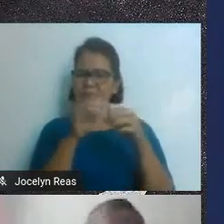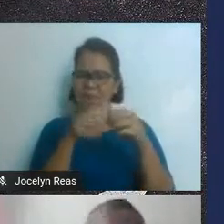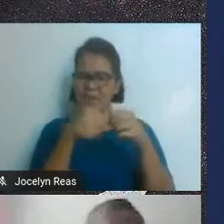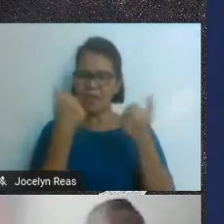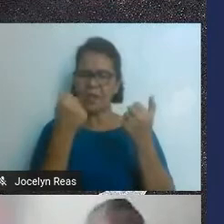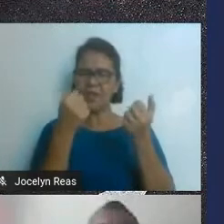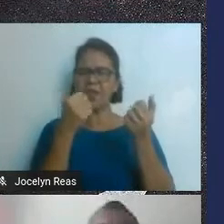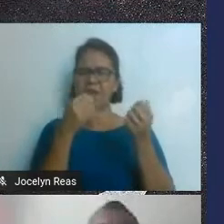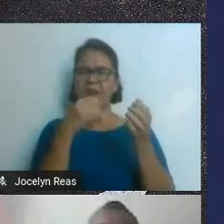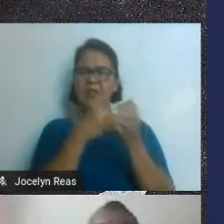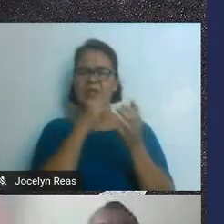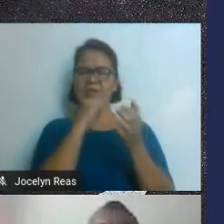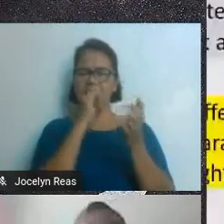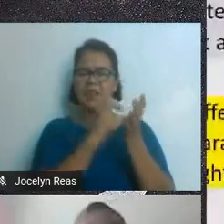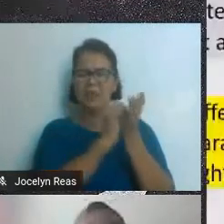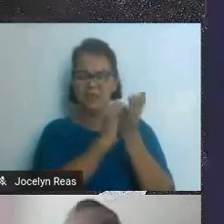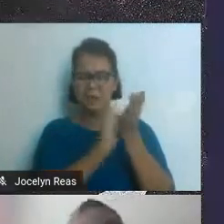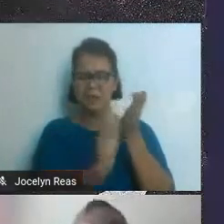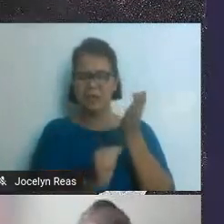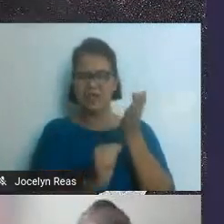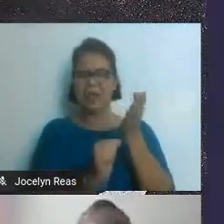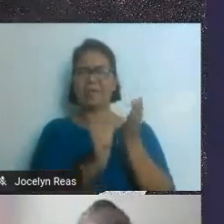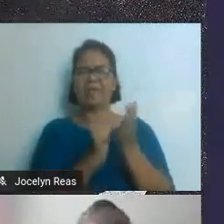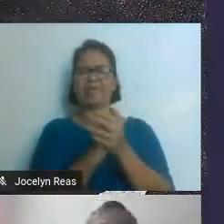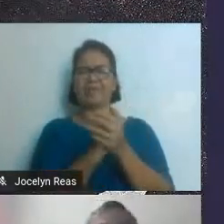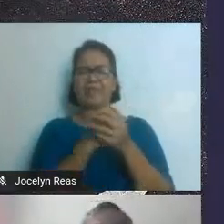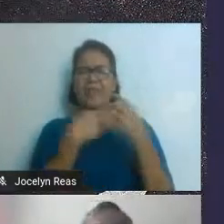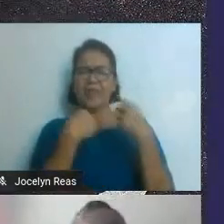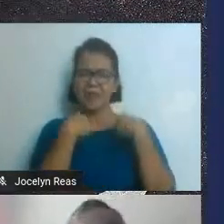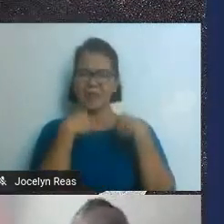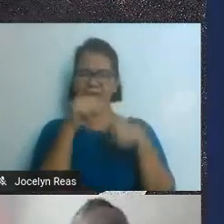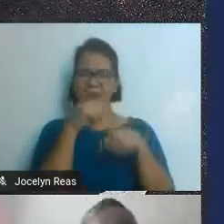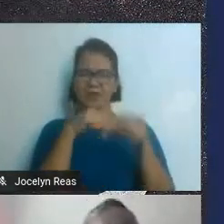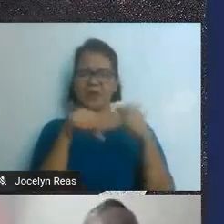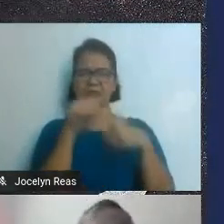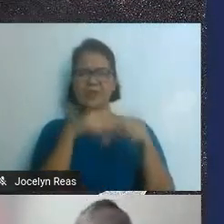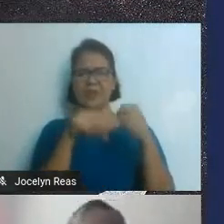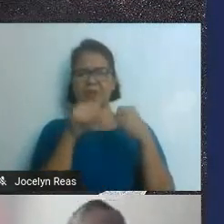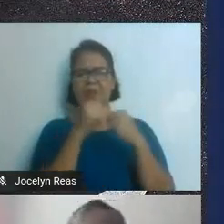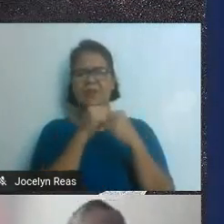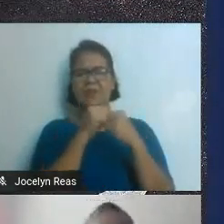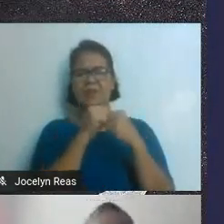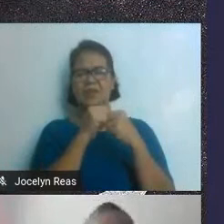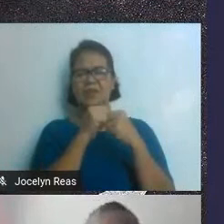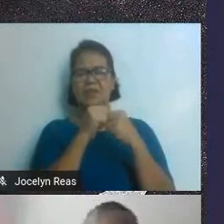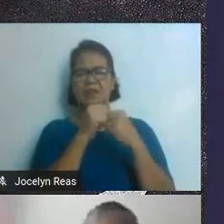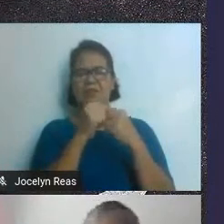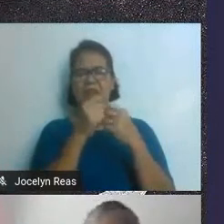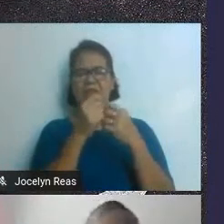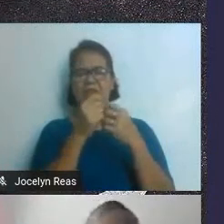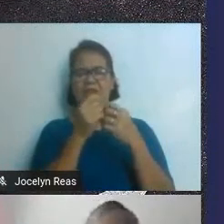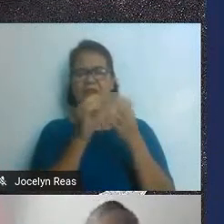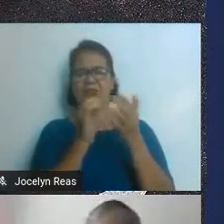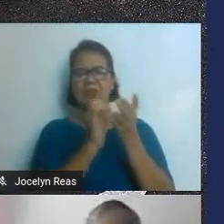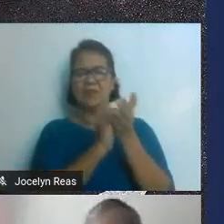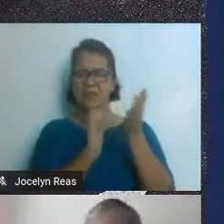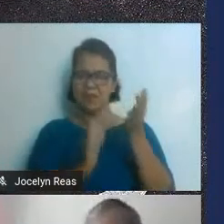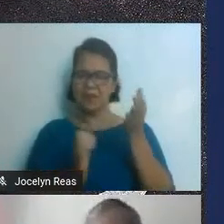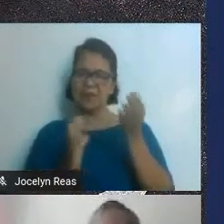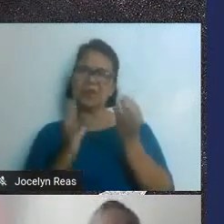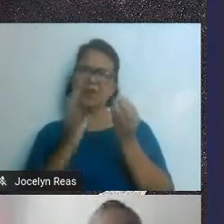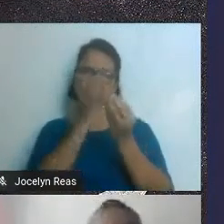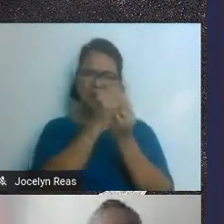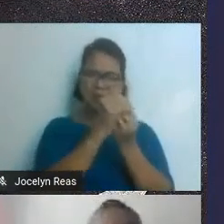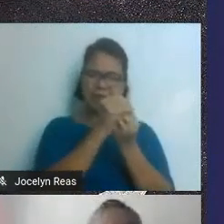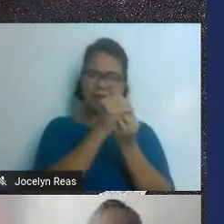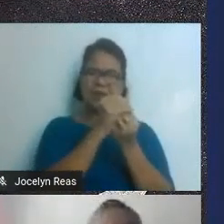deleted. Mayroon din yan sa science, yung mga na-merge, na-drop, na-retain, and the new MELCs,